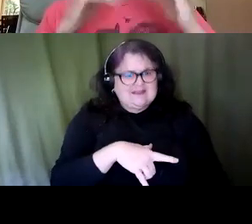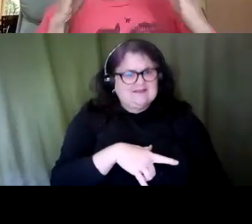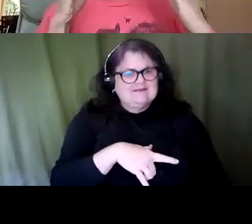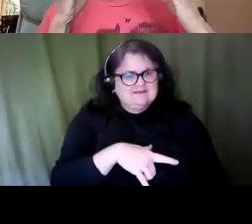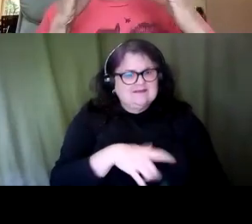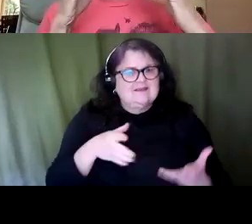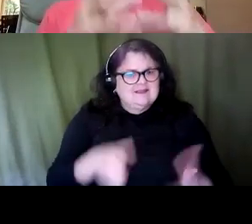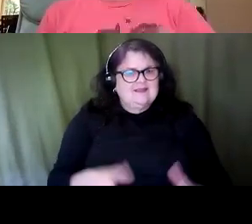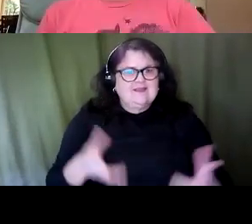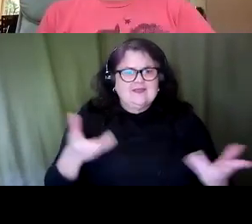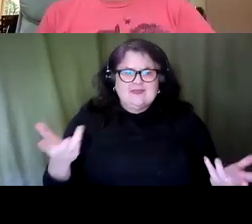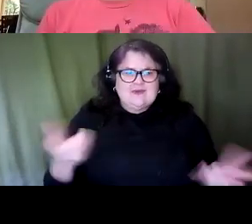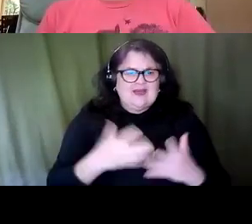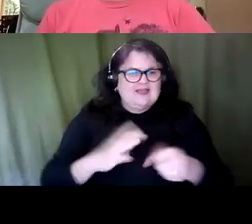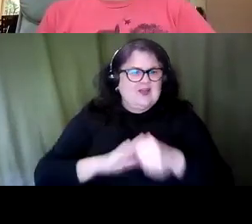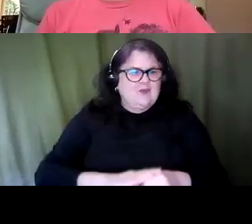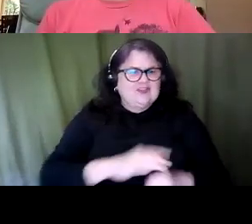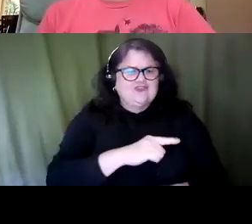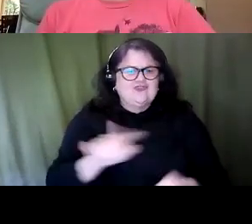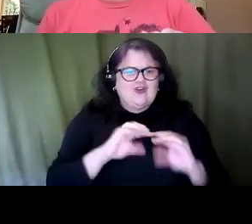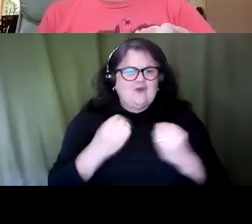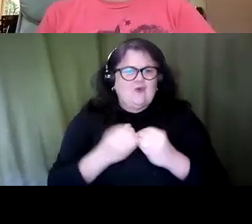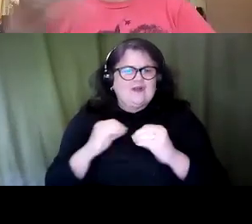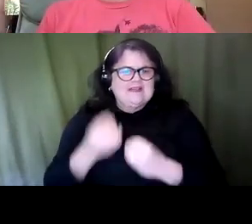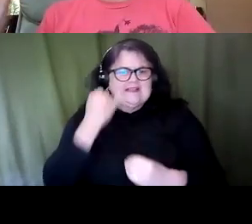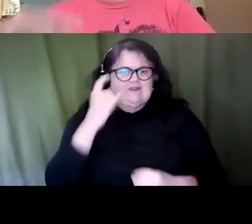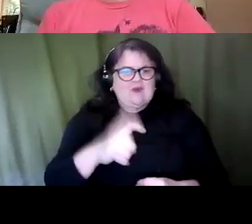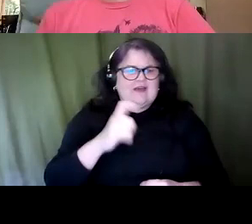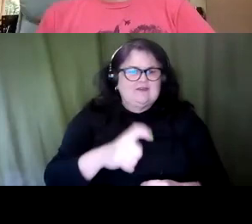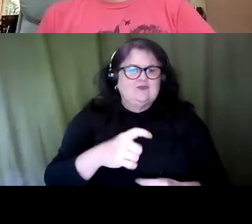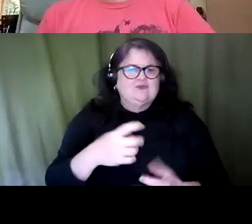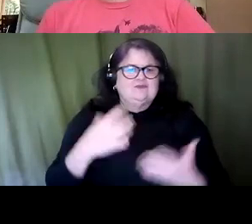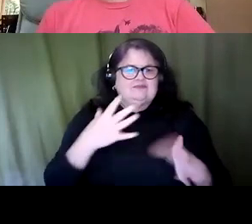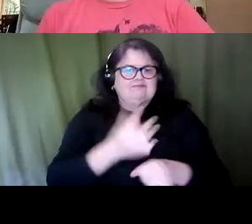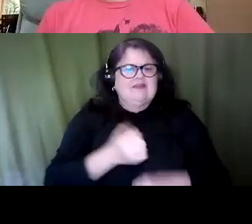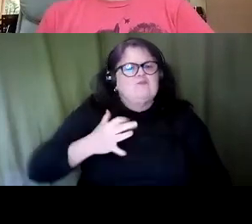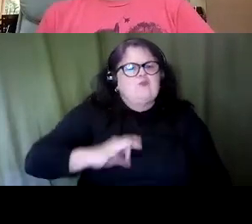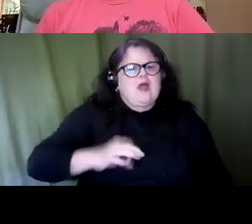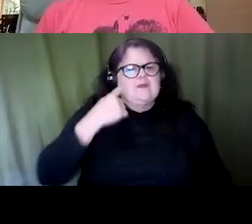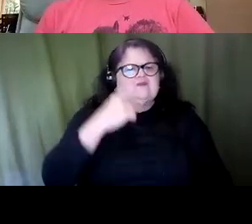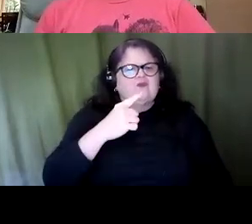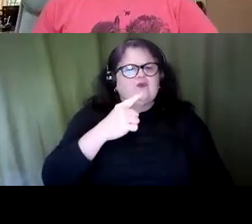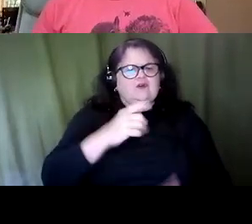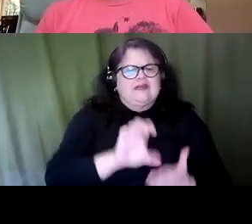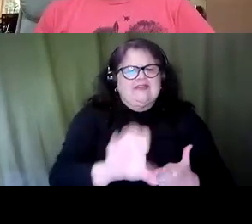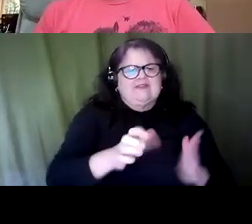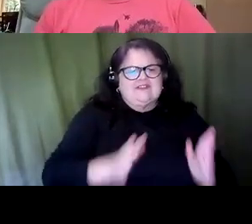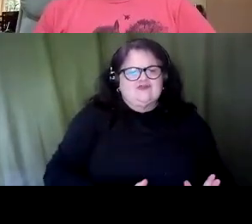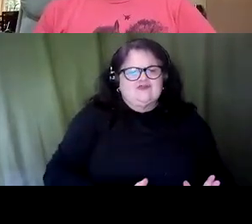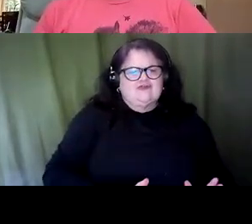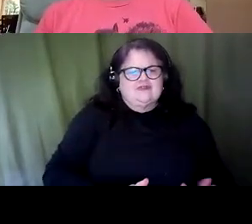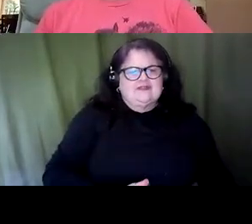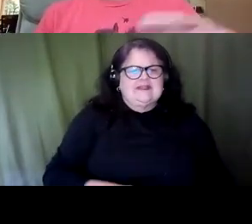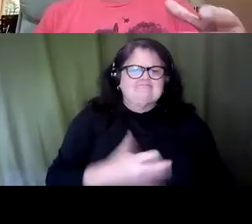that it puts a lot of pressure on organizations if you have to generate profits for an investor, and takes away a lot of